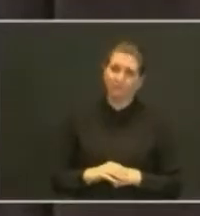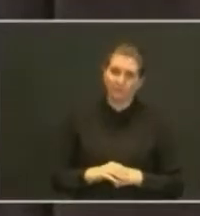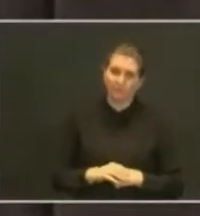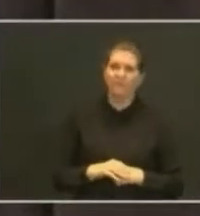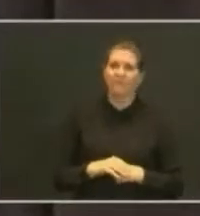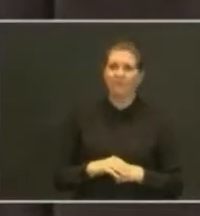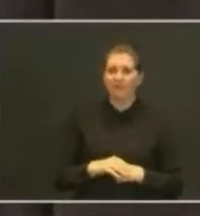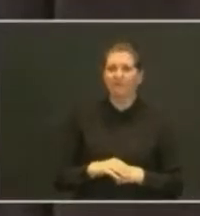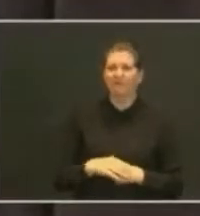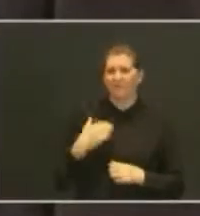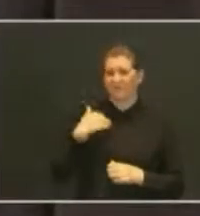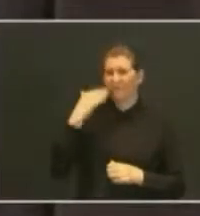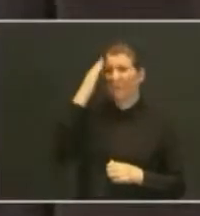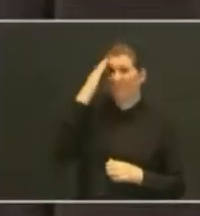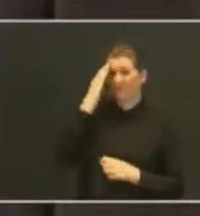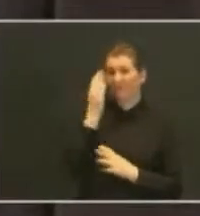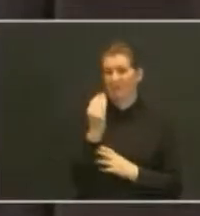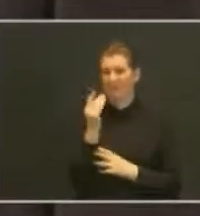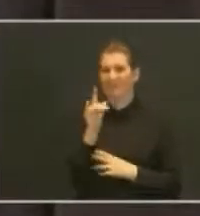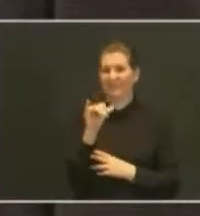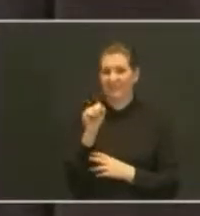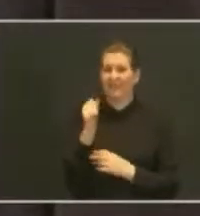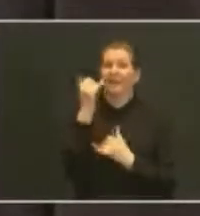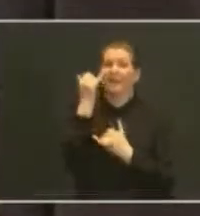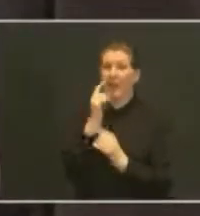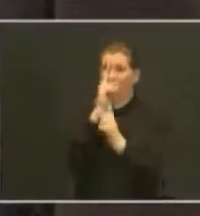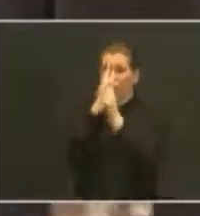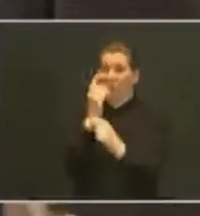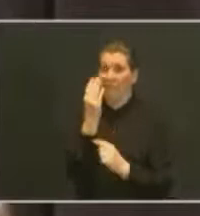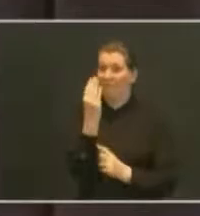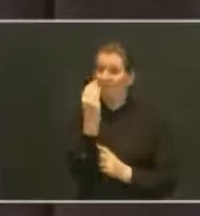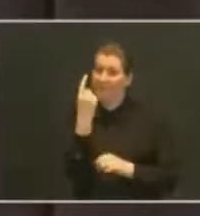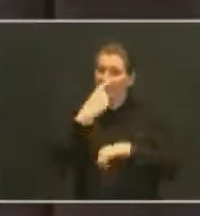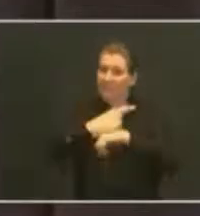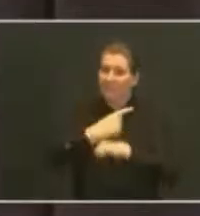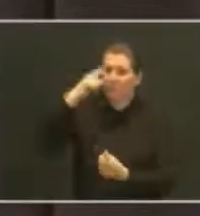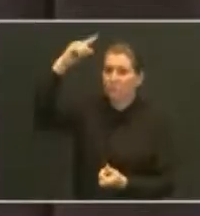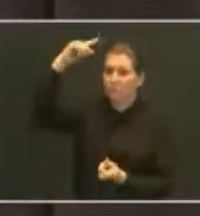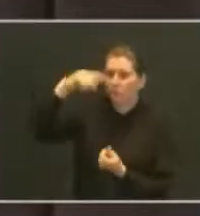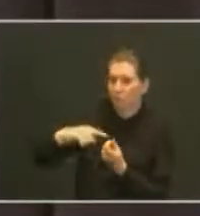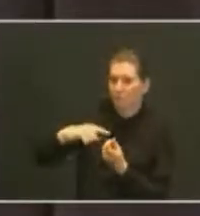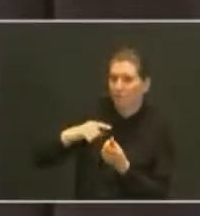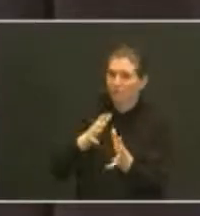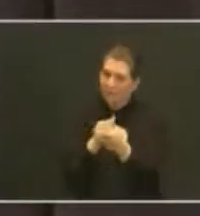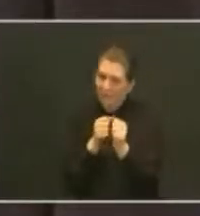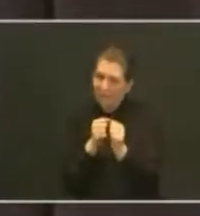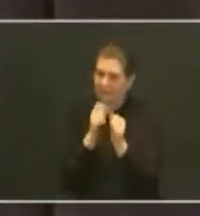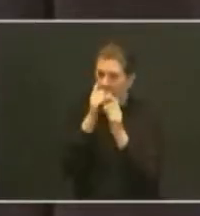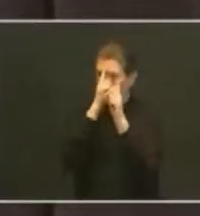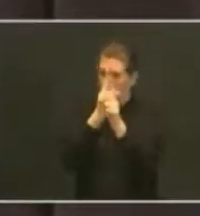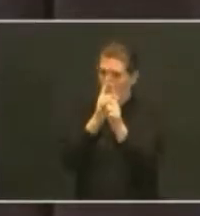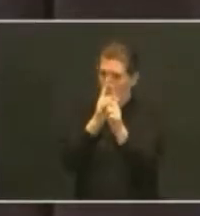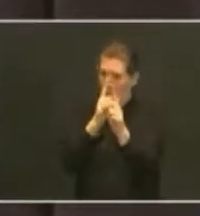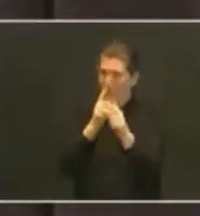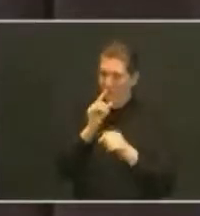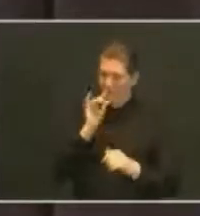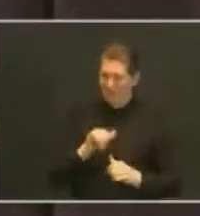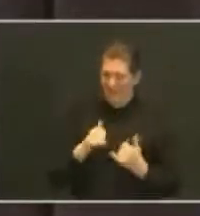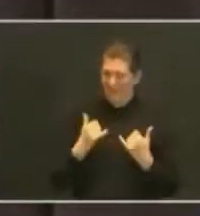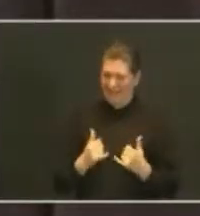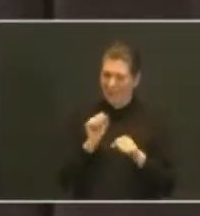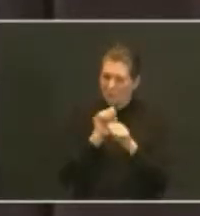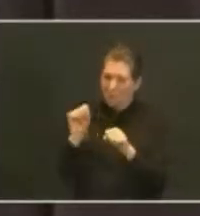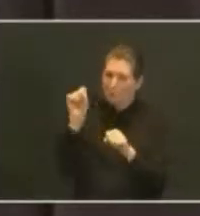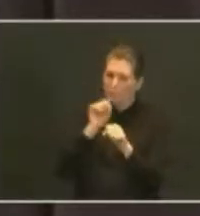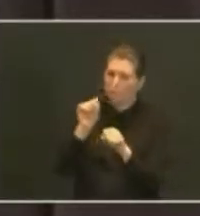time to get faster. We are purposely moving to that point of getting faster. The way we